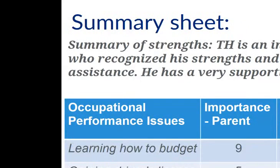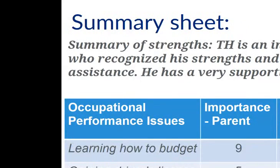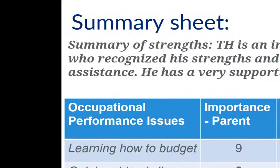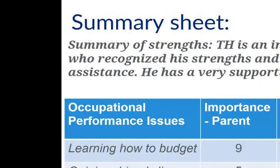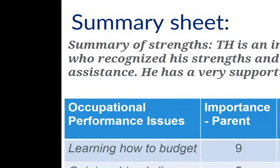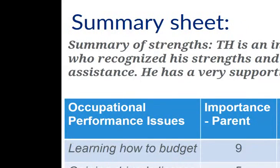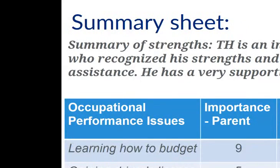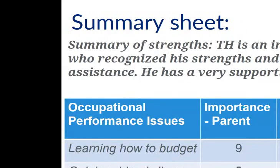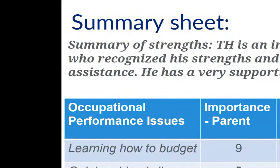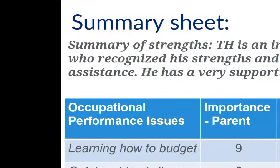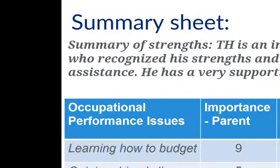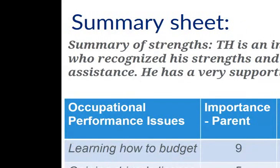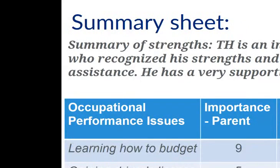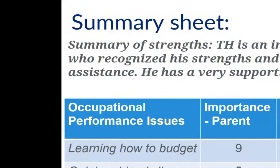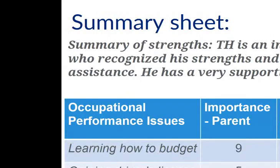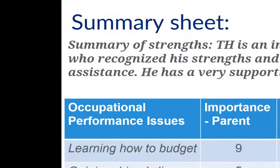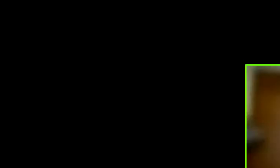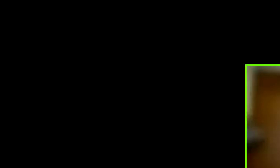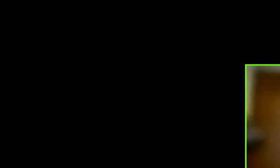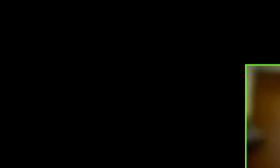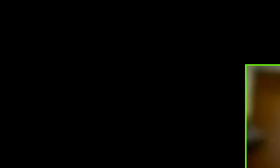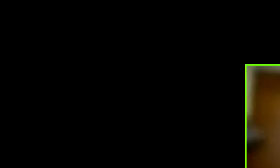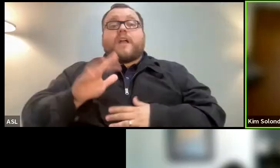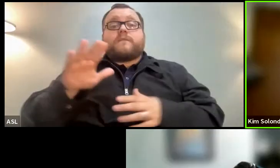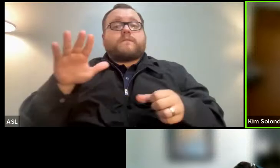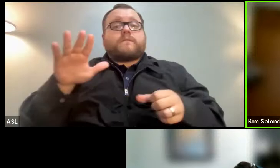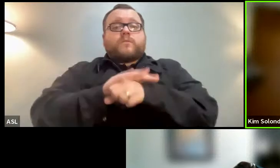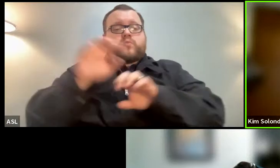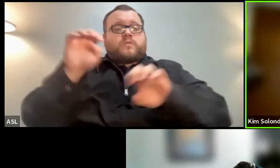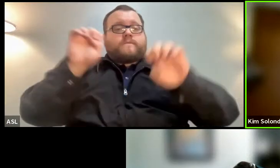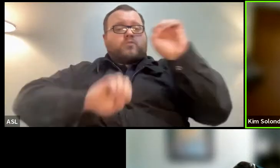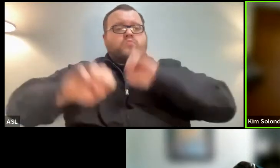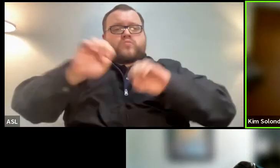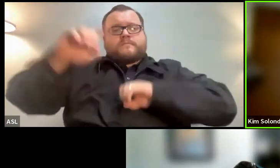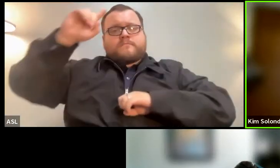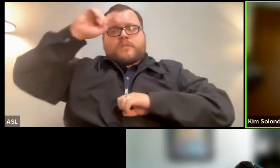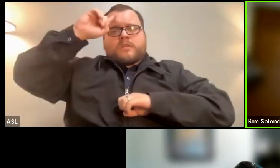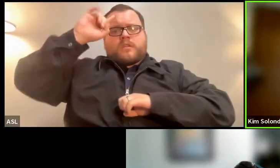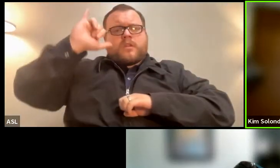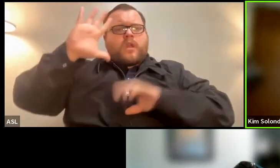So we do that whole evaluation, the mental health piece. Oh.